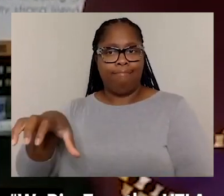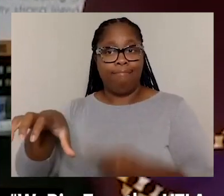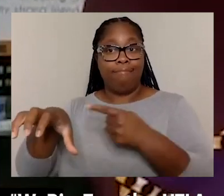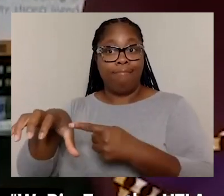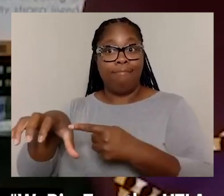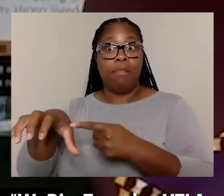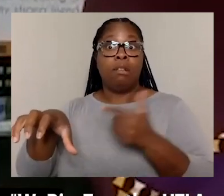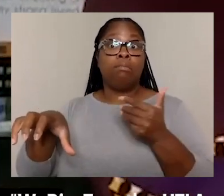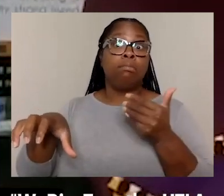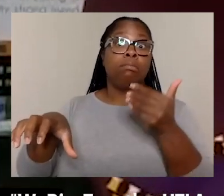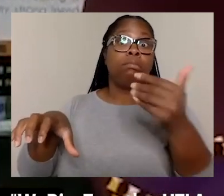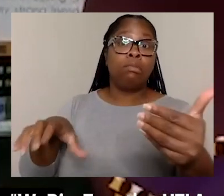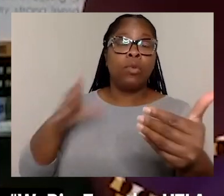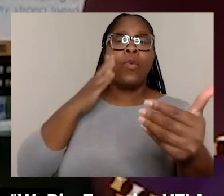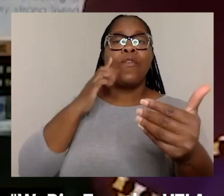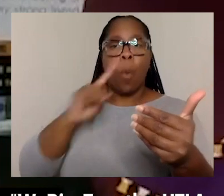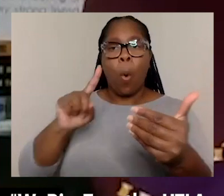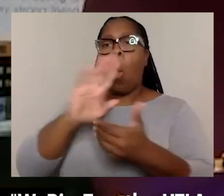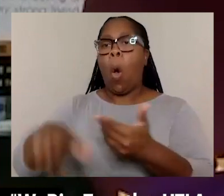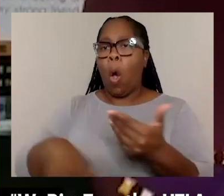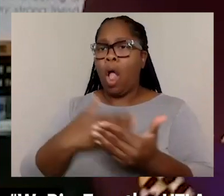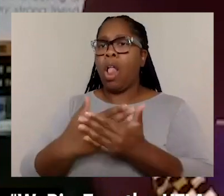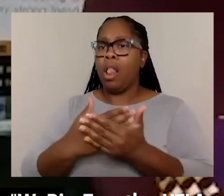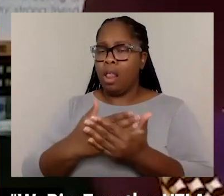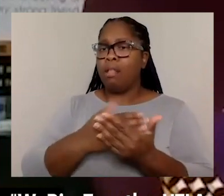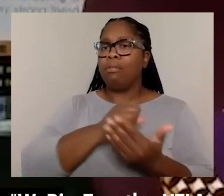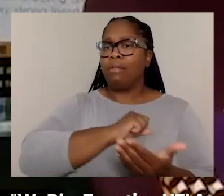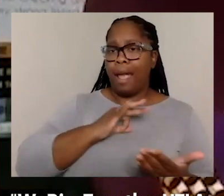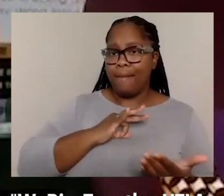members when schools physically reopen.